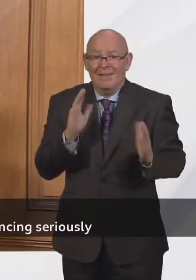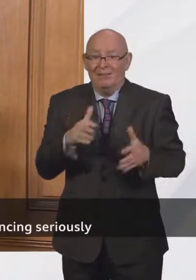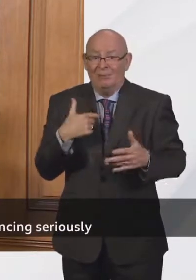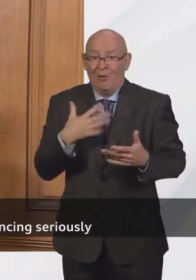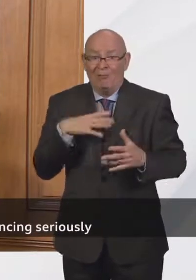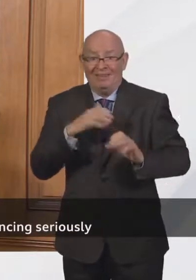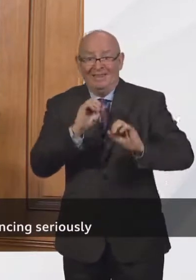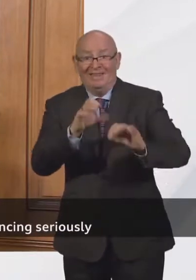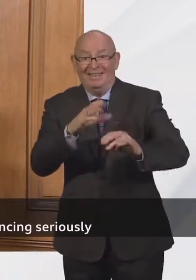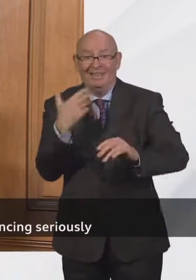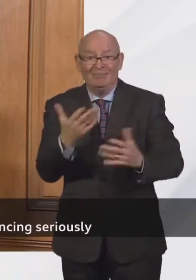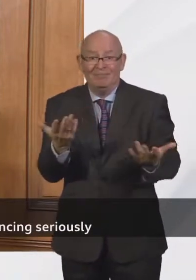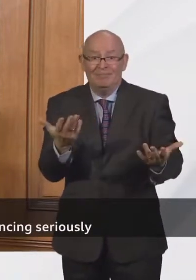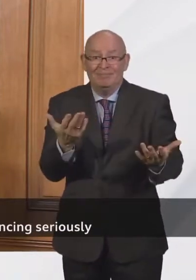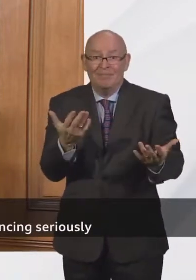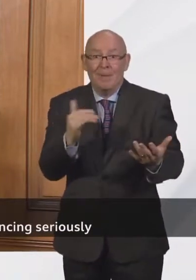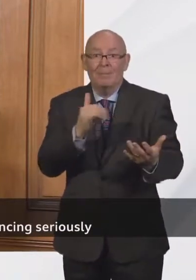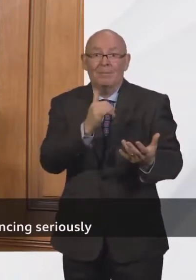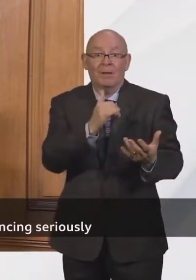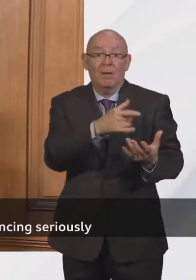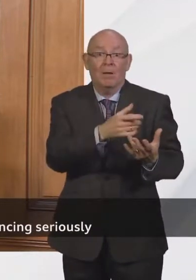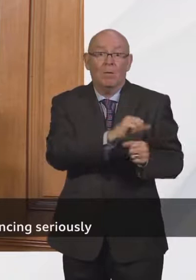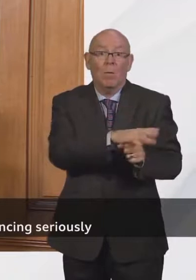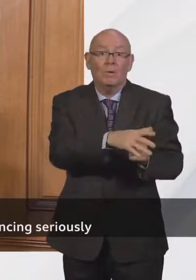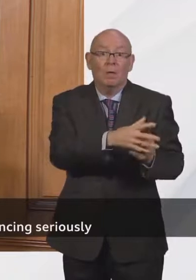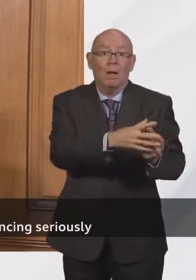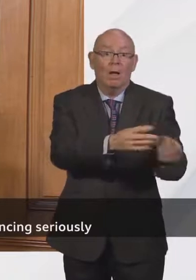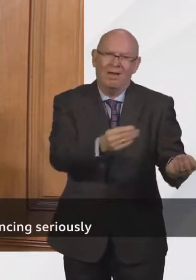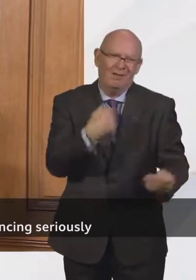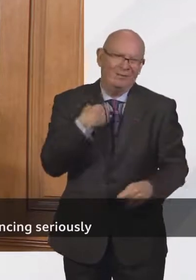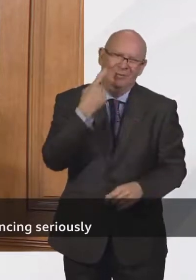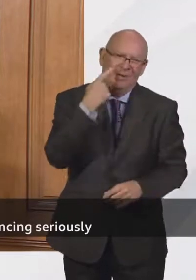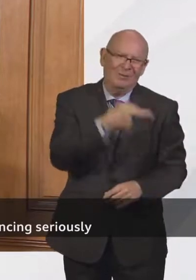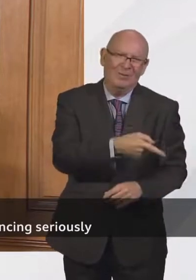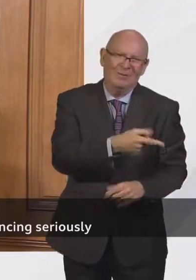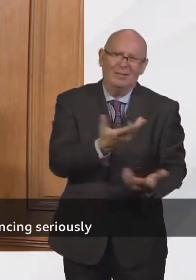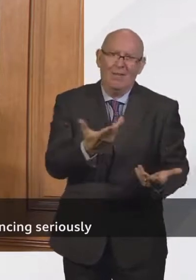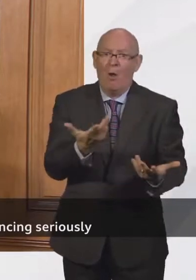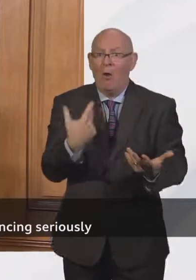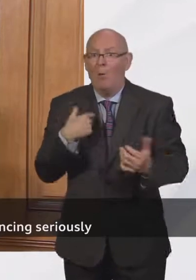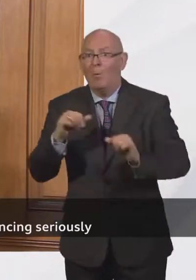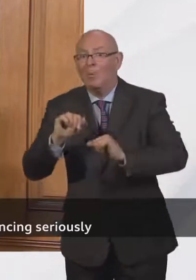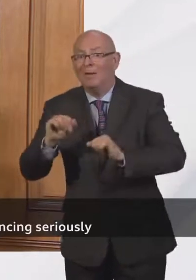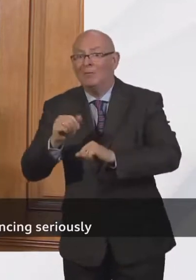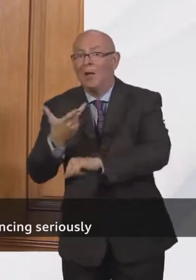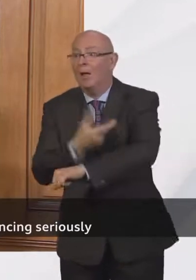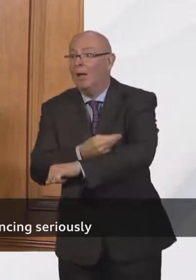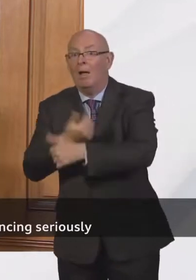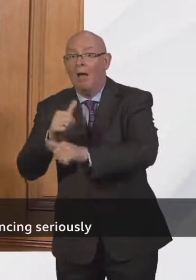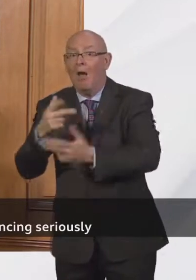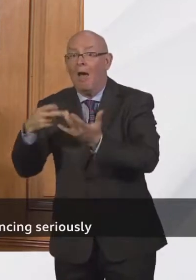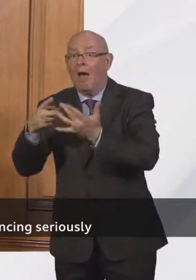an opportunity, and vaccines. There are projects in the clinic. And we need to wait and see whether any of those have got the